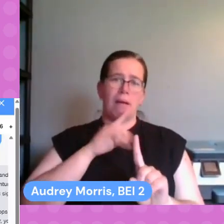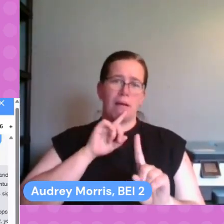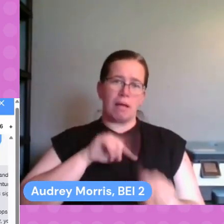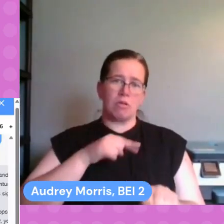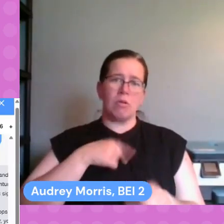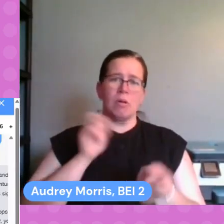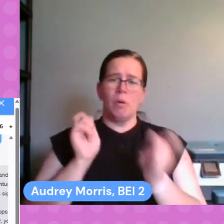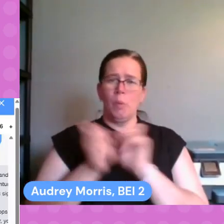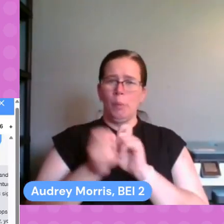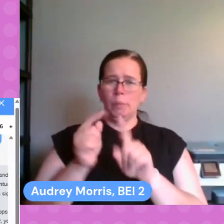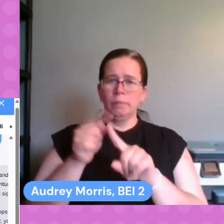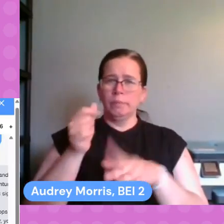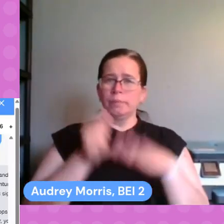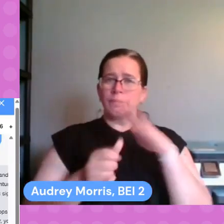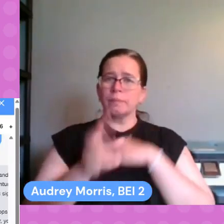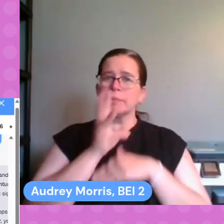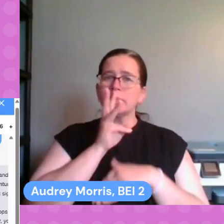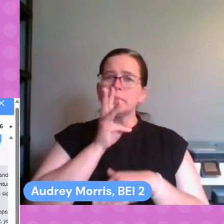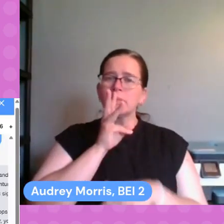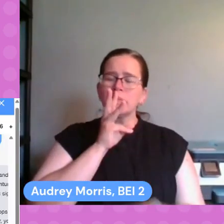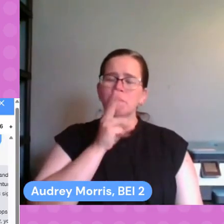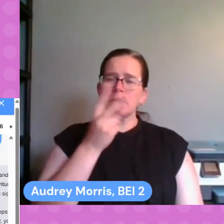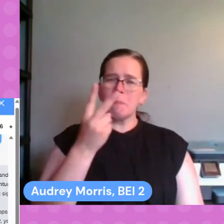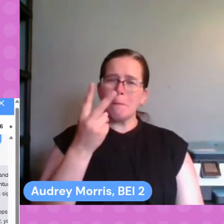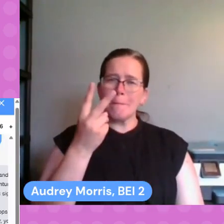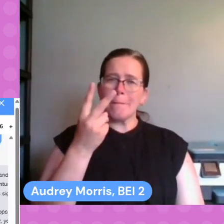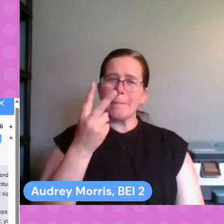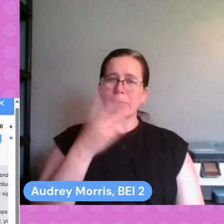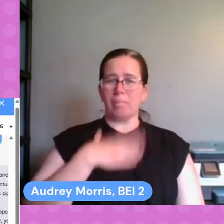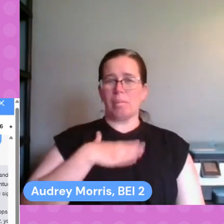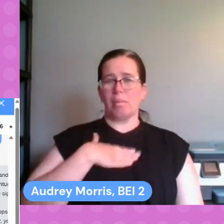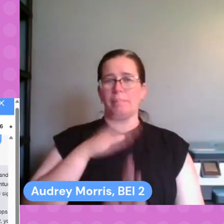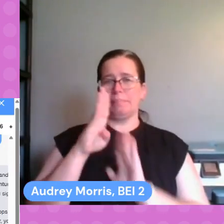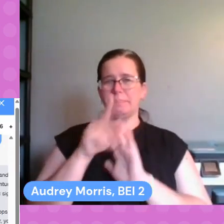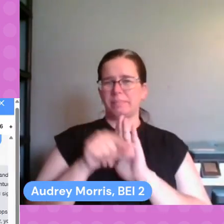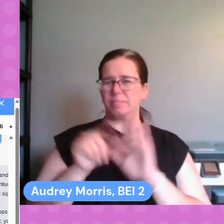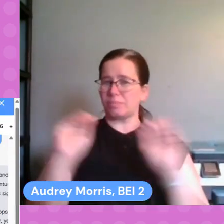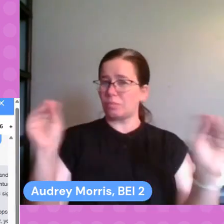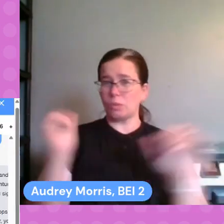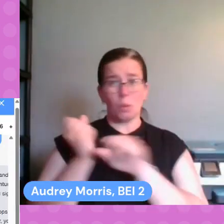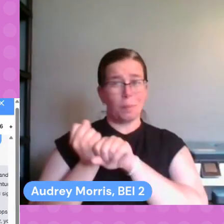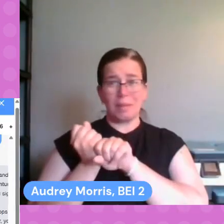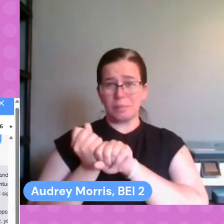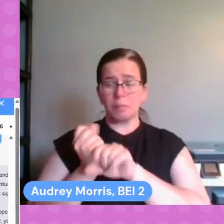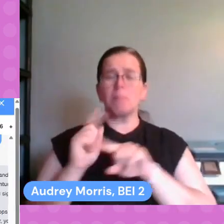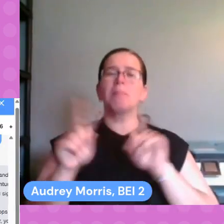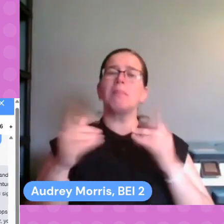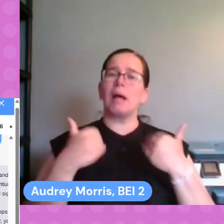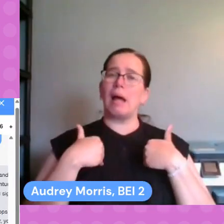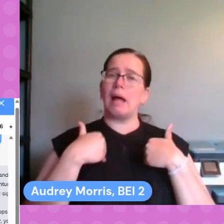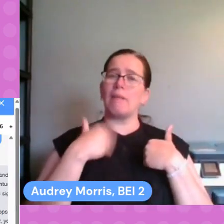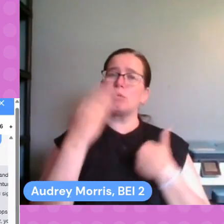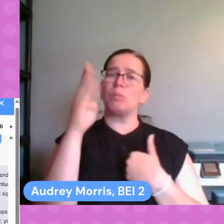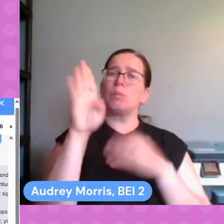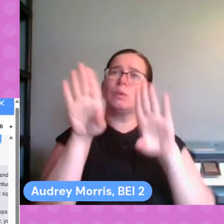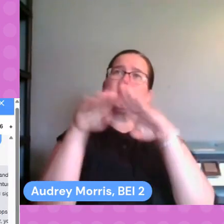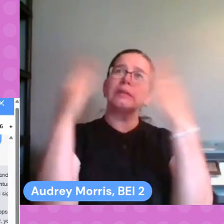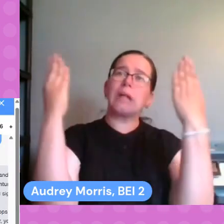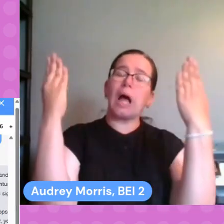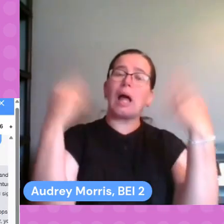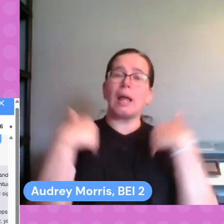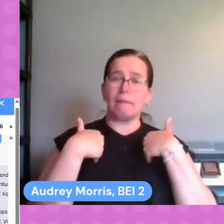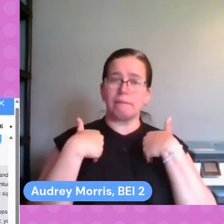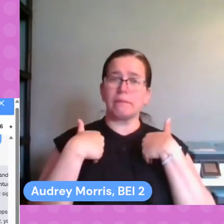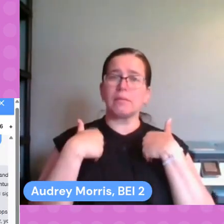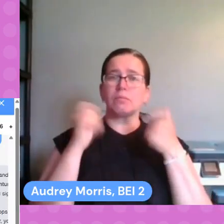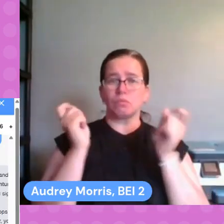to underwater 2. That's my backdrop name. And I don't have a baseball backdrop, but I do have a blue sky backdrop. Change to